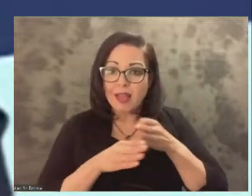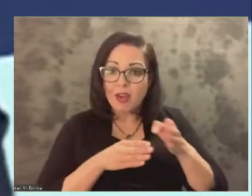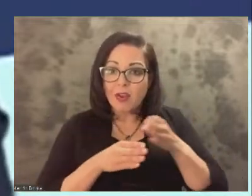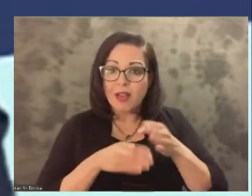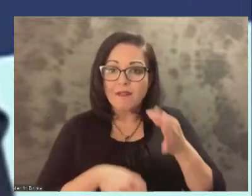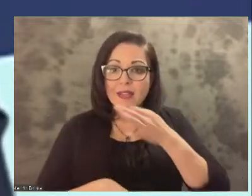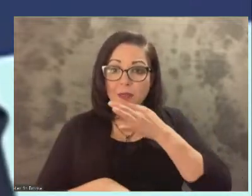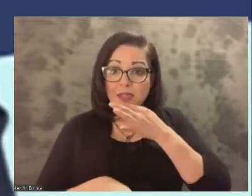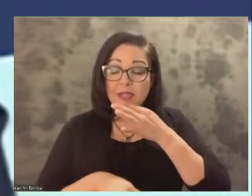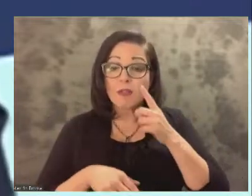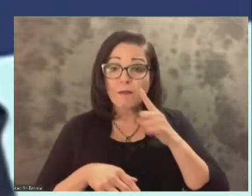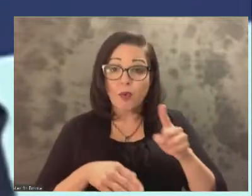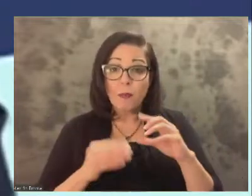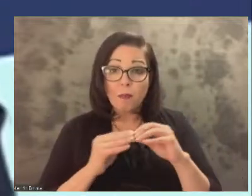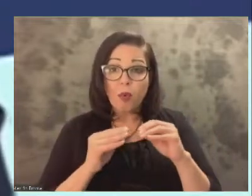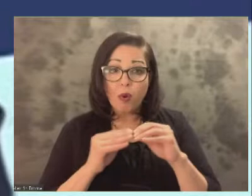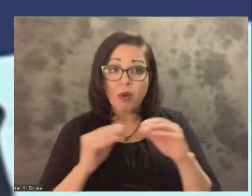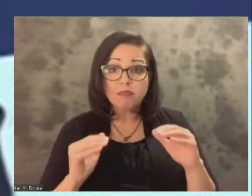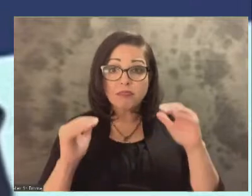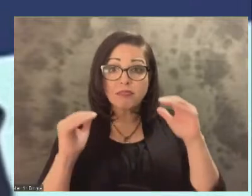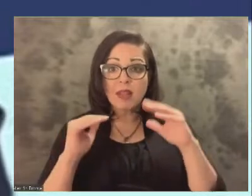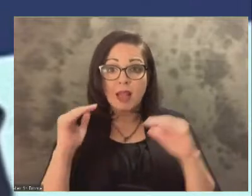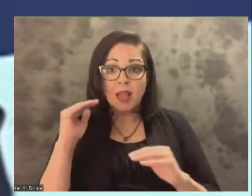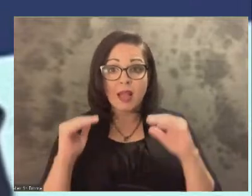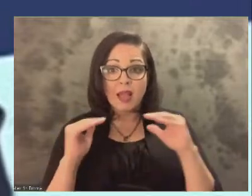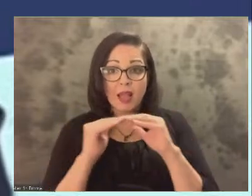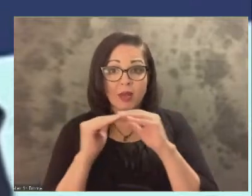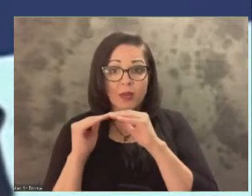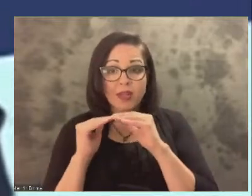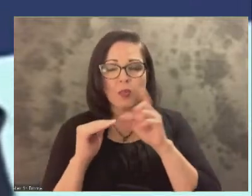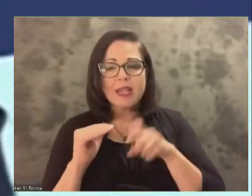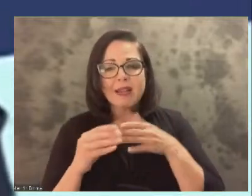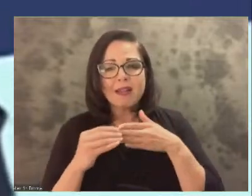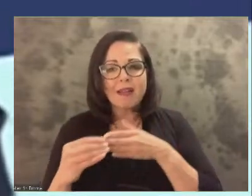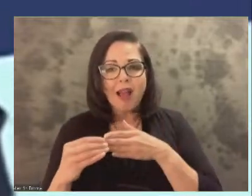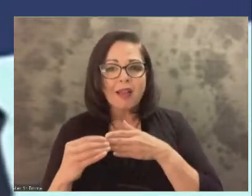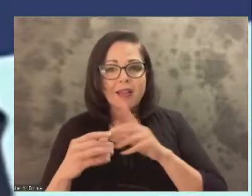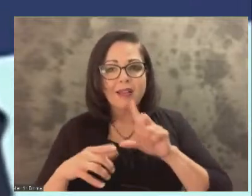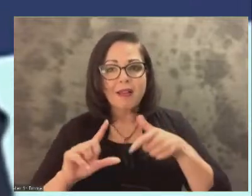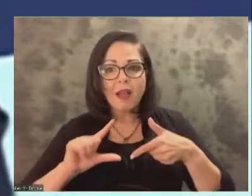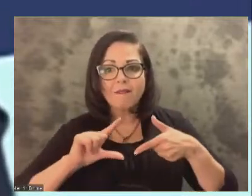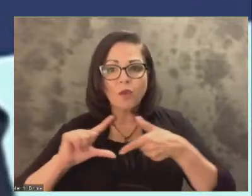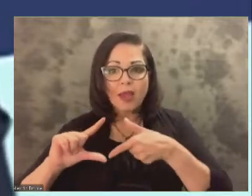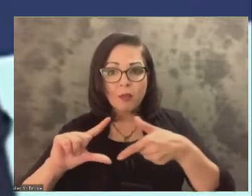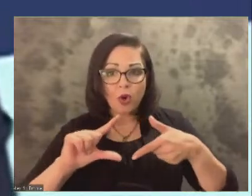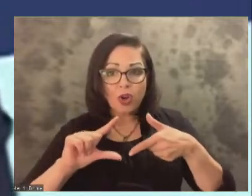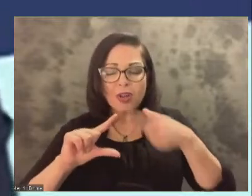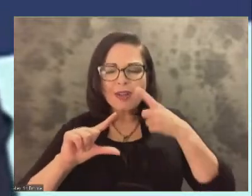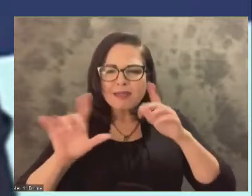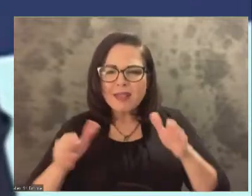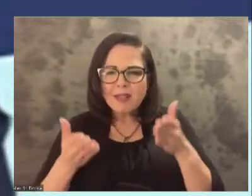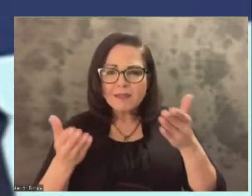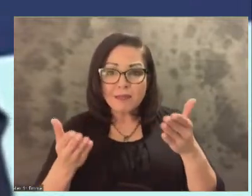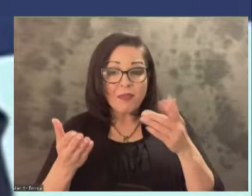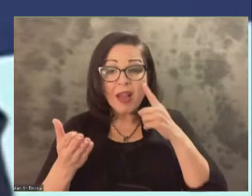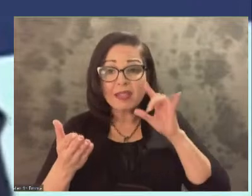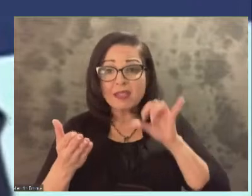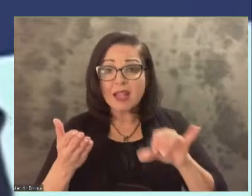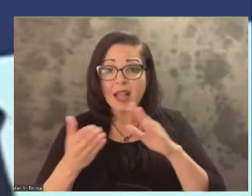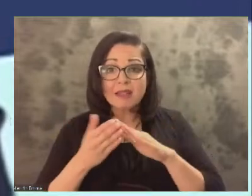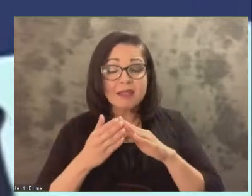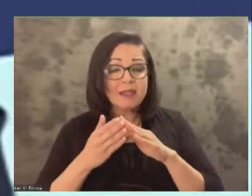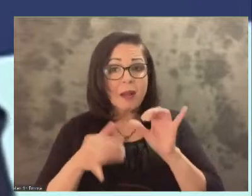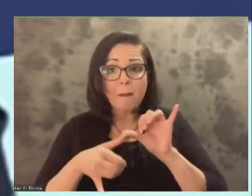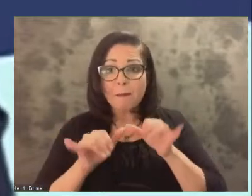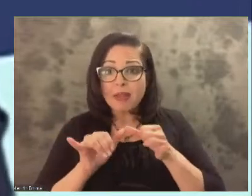advance equity, we need a guiding framework, one that includes metrics, health equity impact statements,